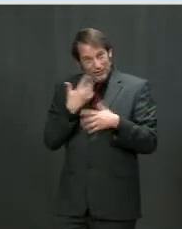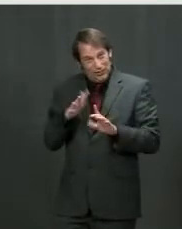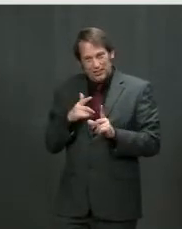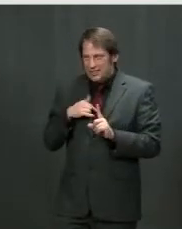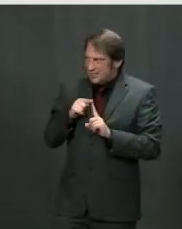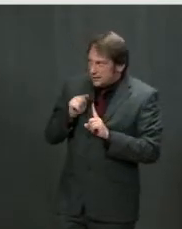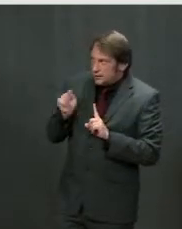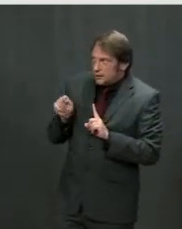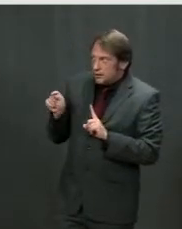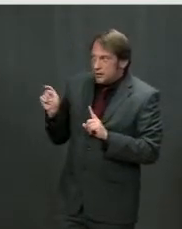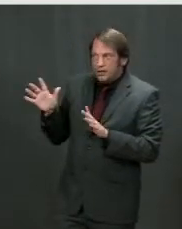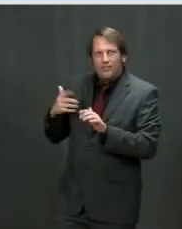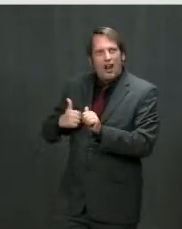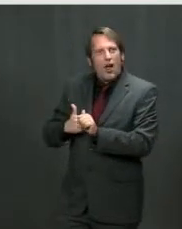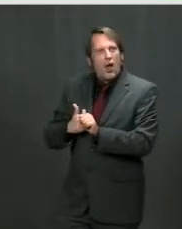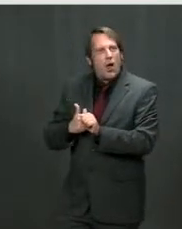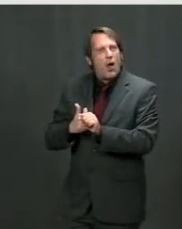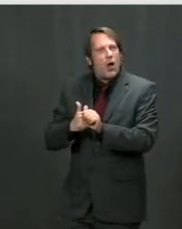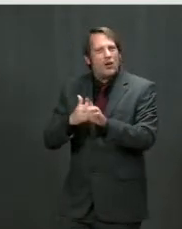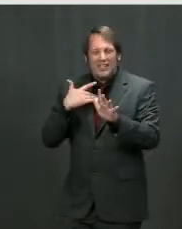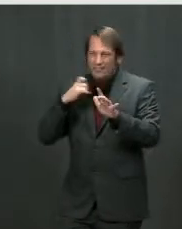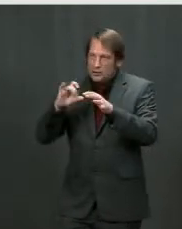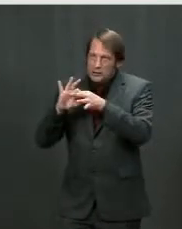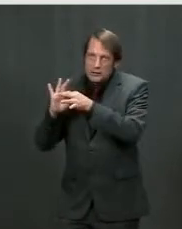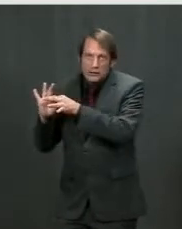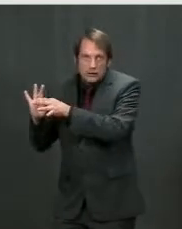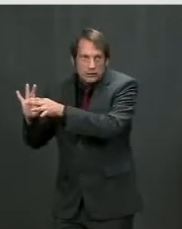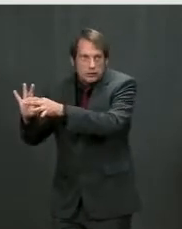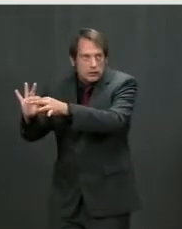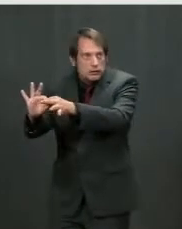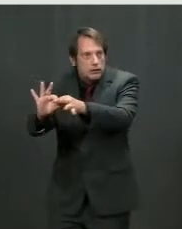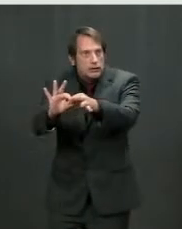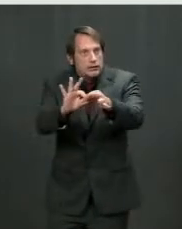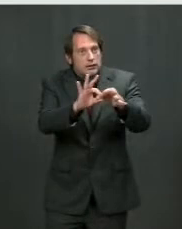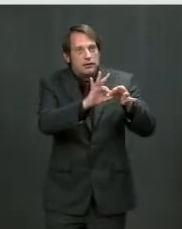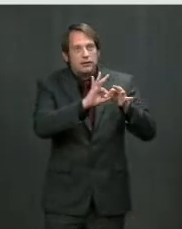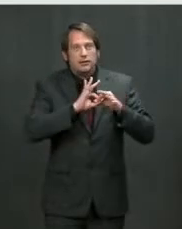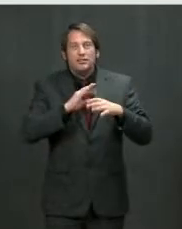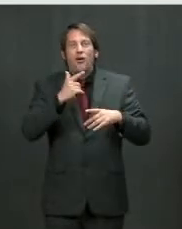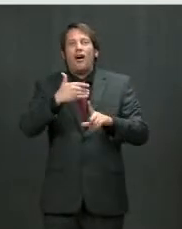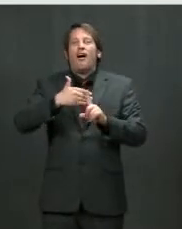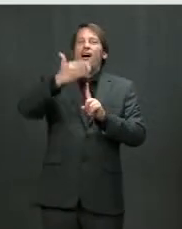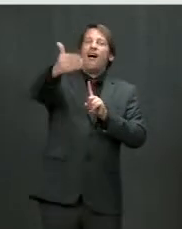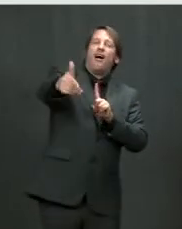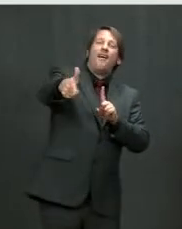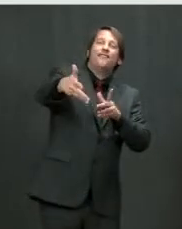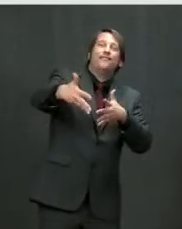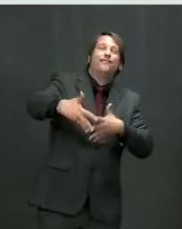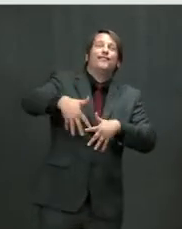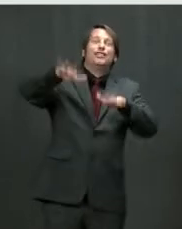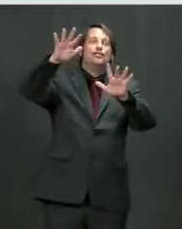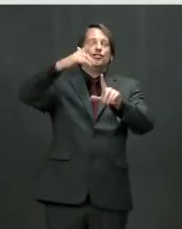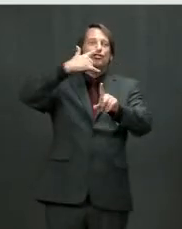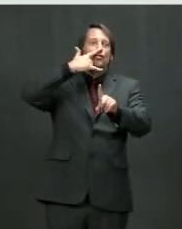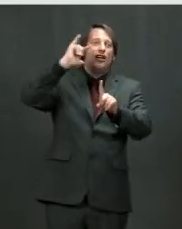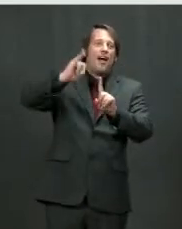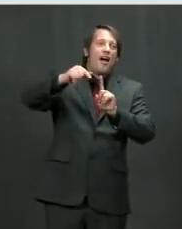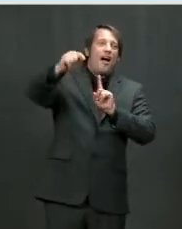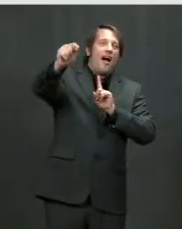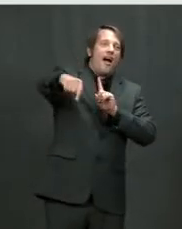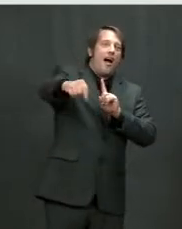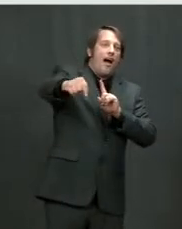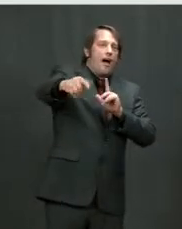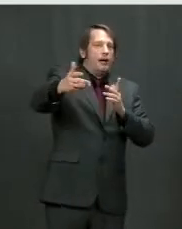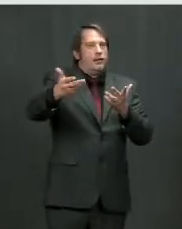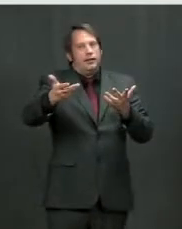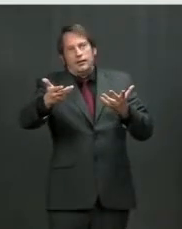together. As for a quote unquote finish line, I'm not sure that that's necessarily the correct metaphor for what